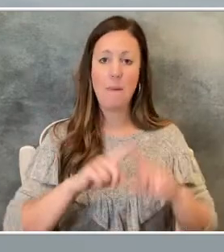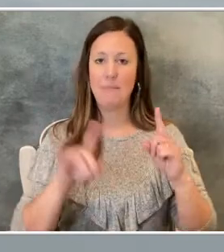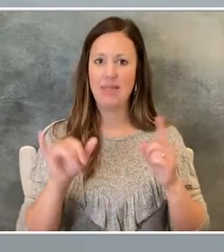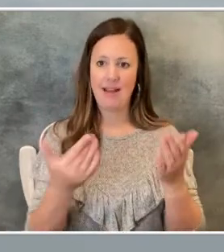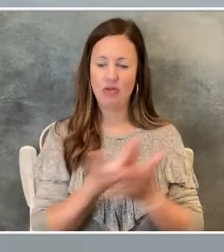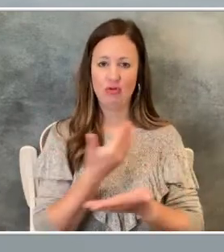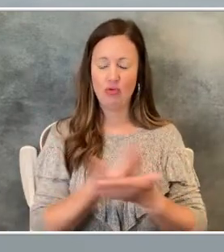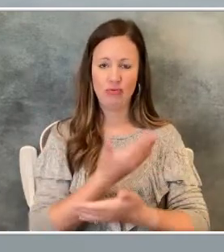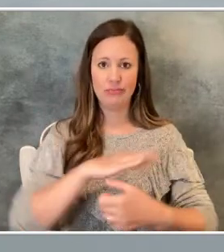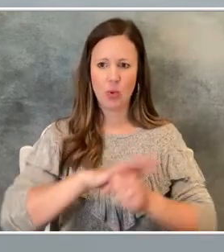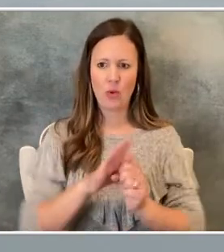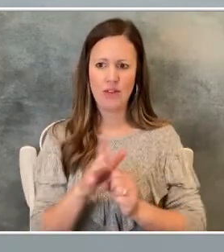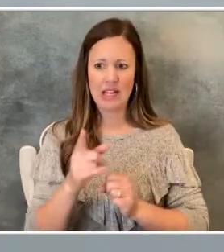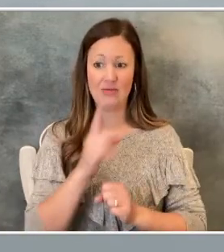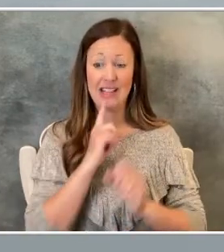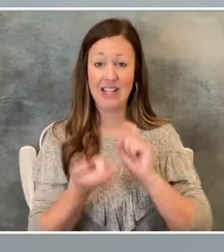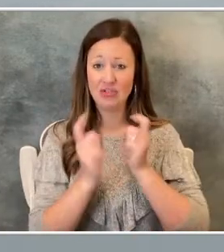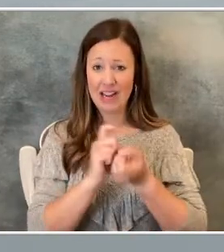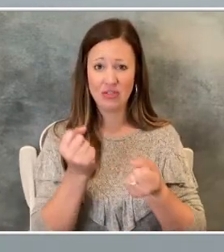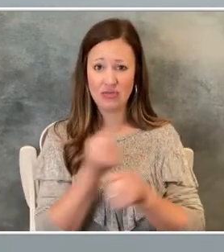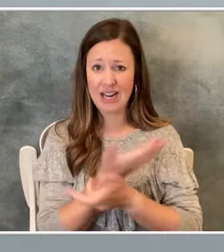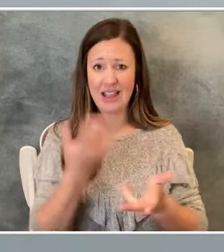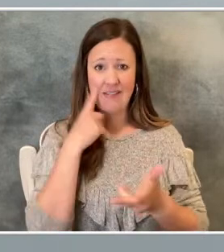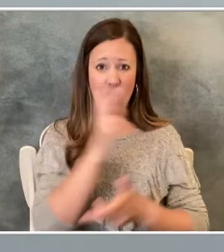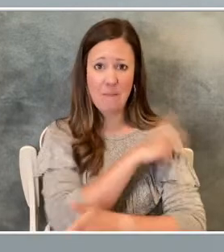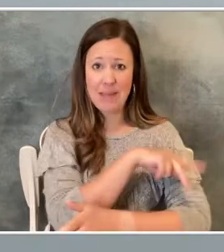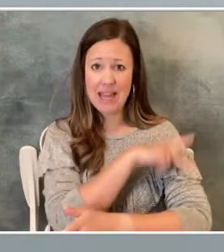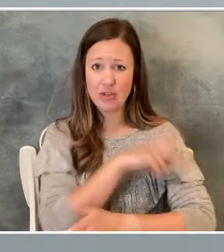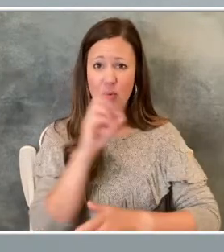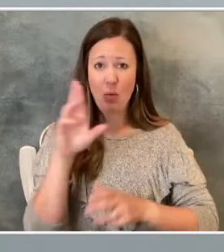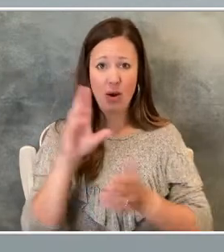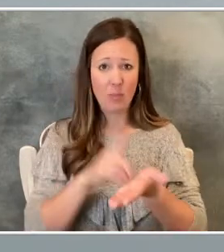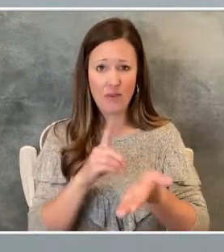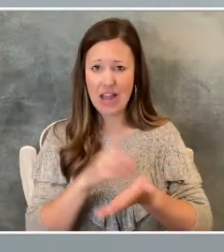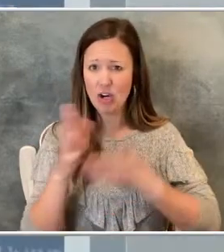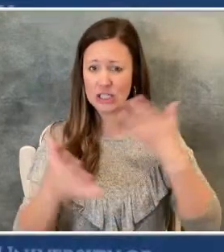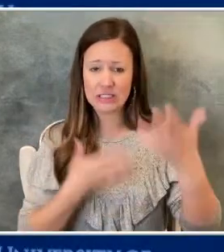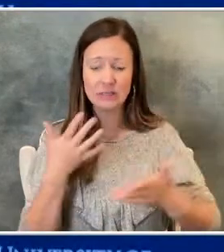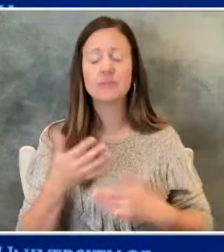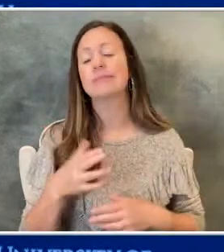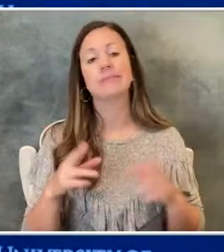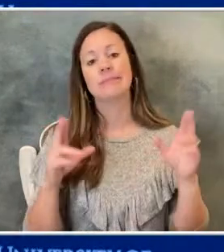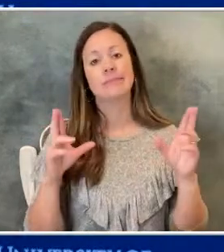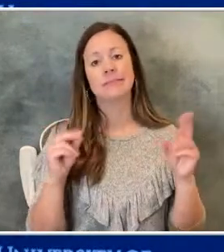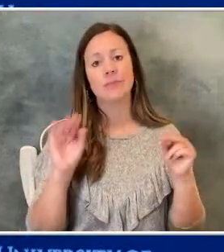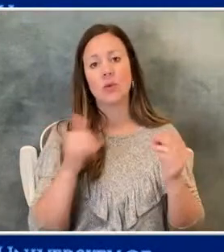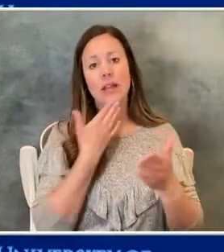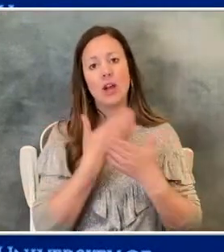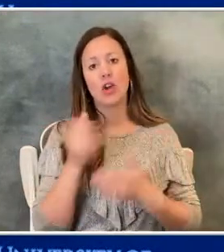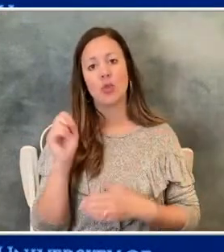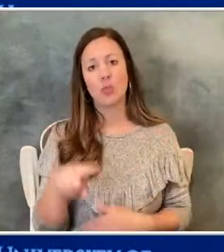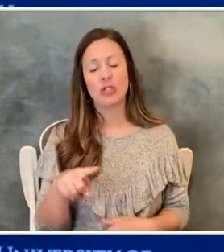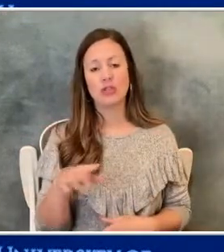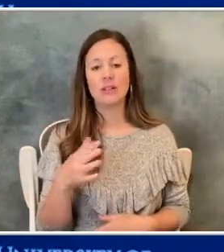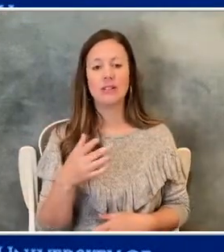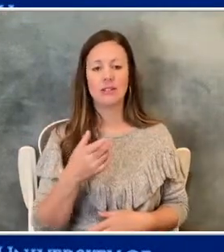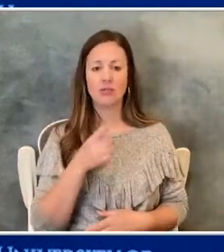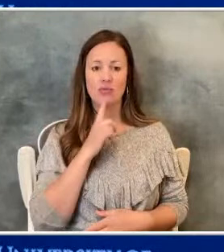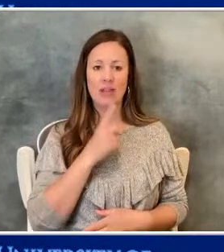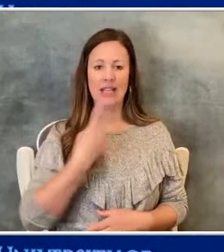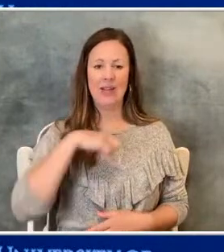for patients or the providers who treat these patients? What do we know? No, I think that's a good question. We've seen variants arise ever